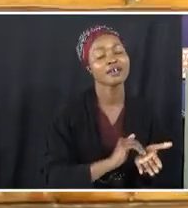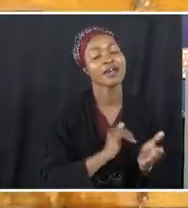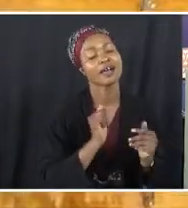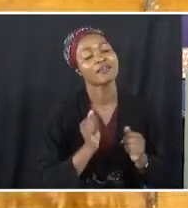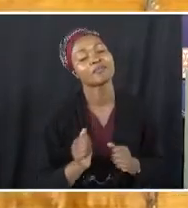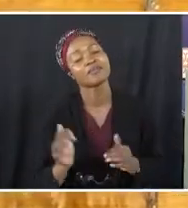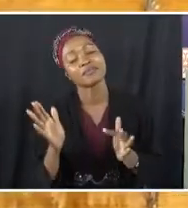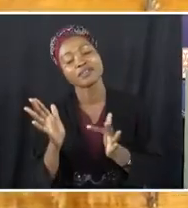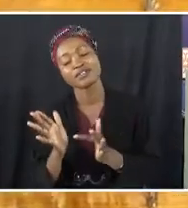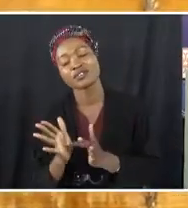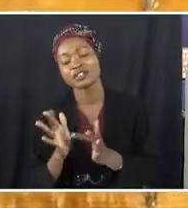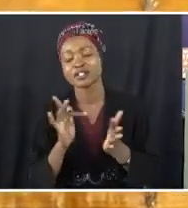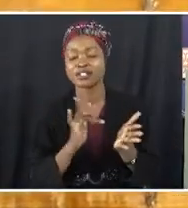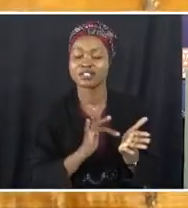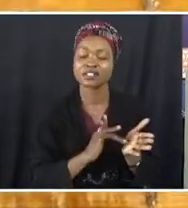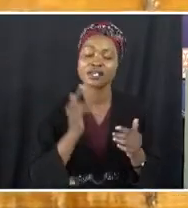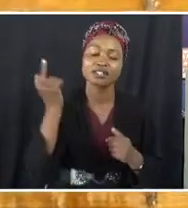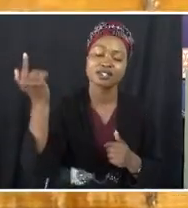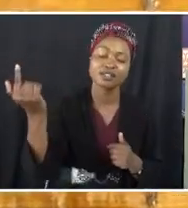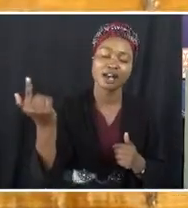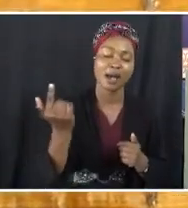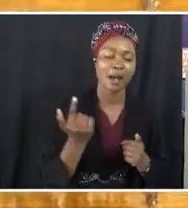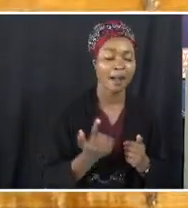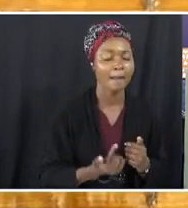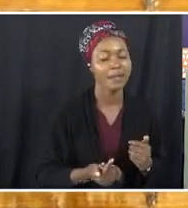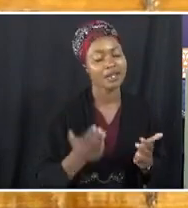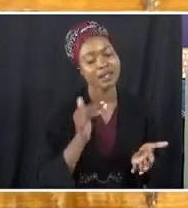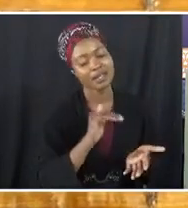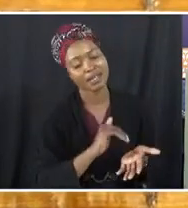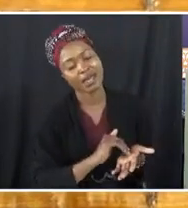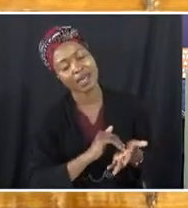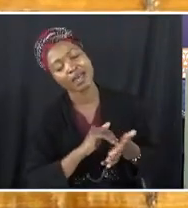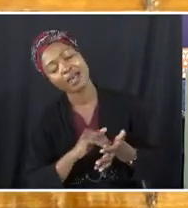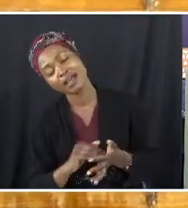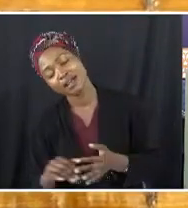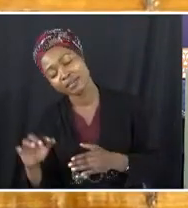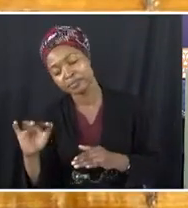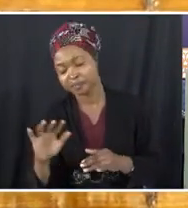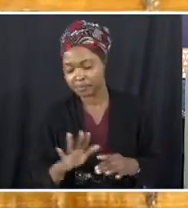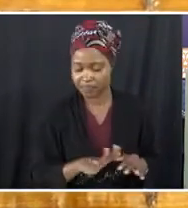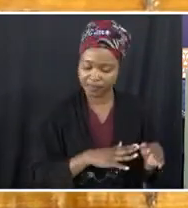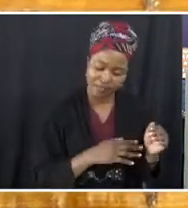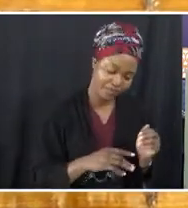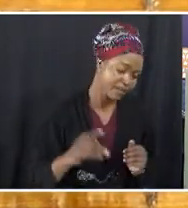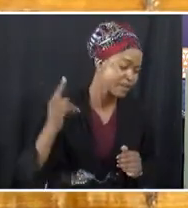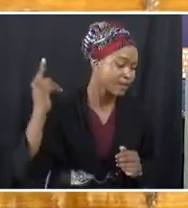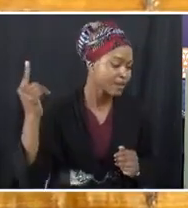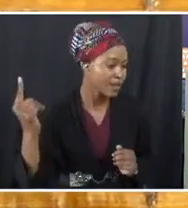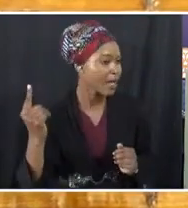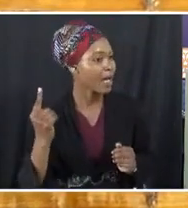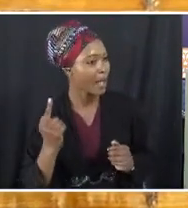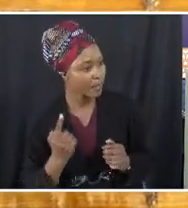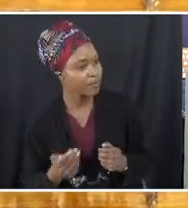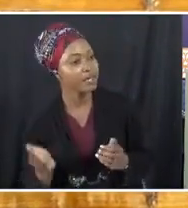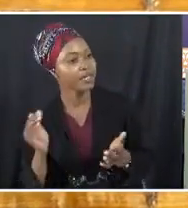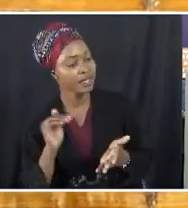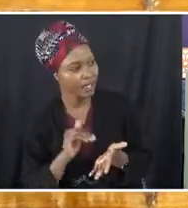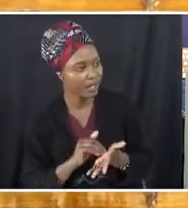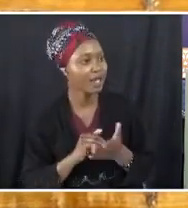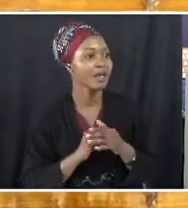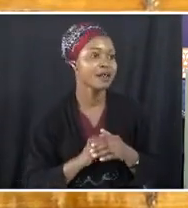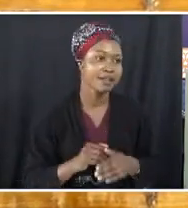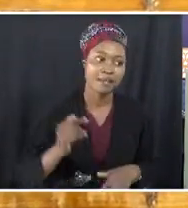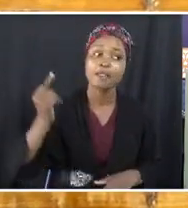coming again. Jesus is coming again. He's coming,